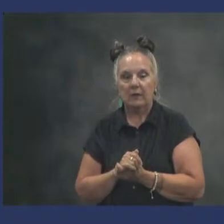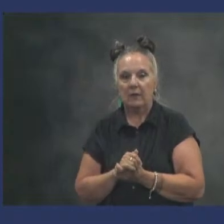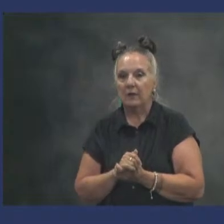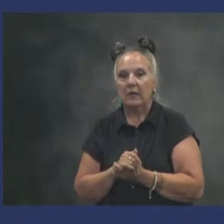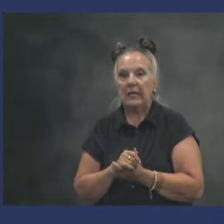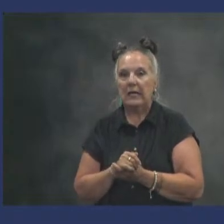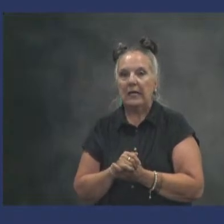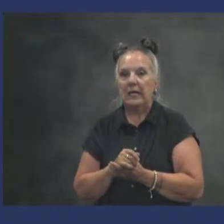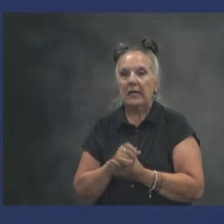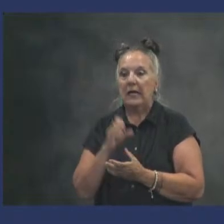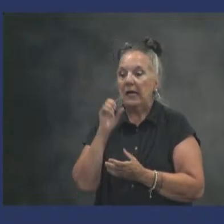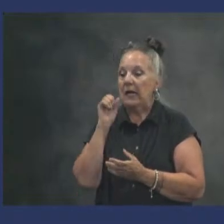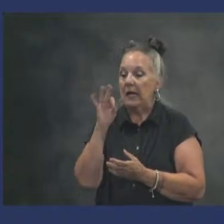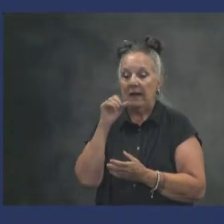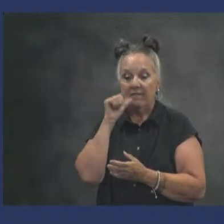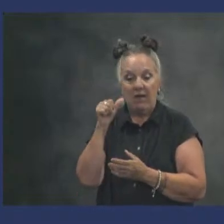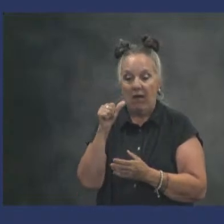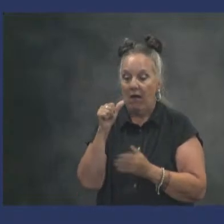design moving forward.